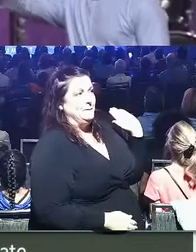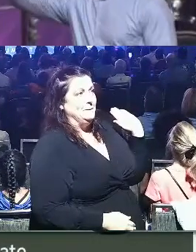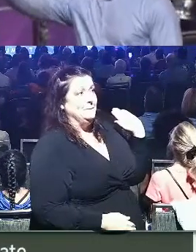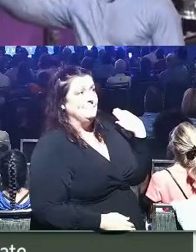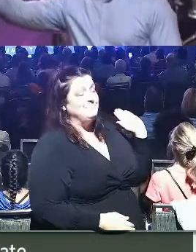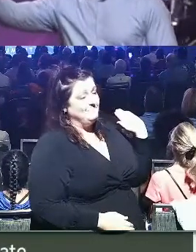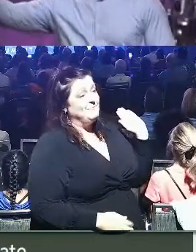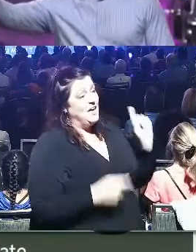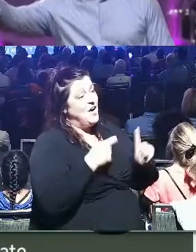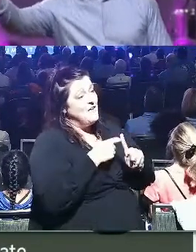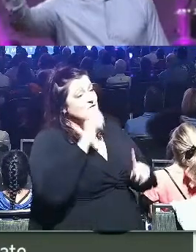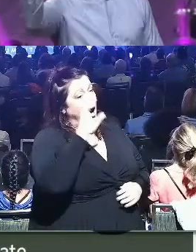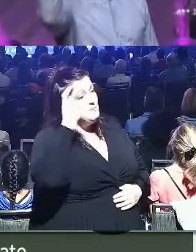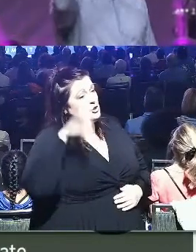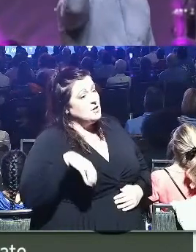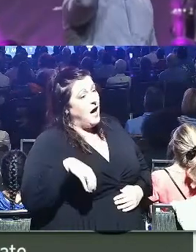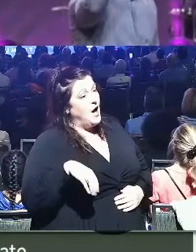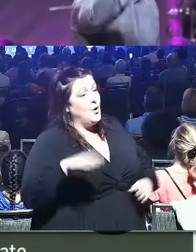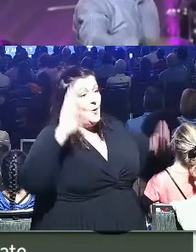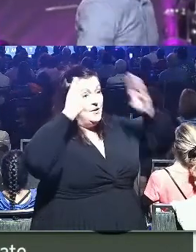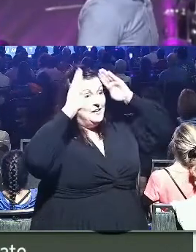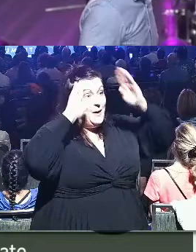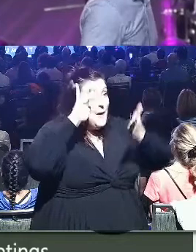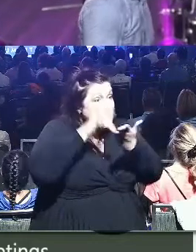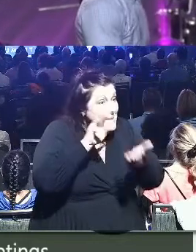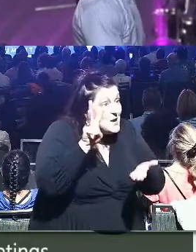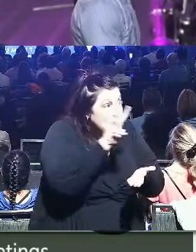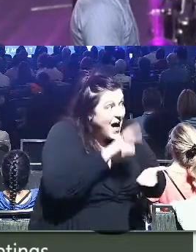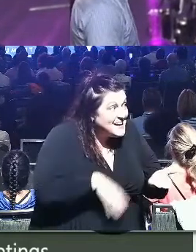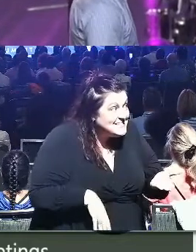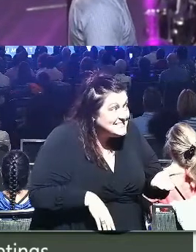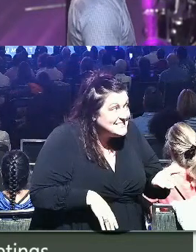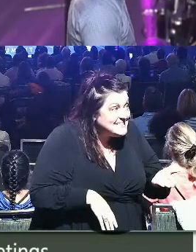Yes, we're from Chicago, so greetings from the Midwest family of churches.